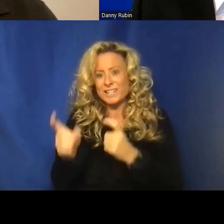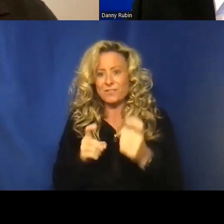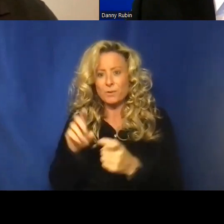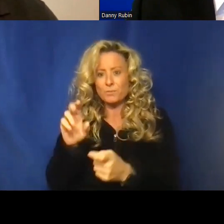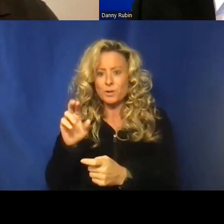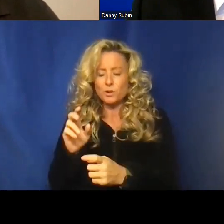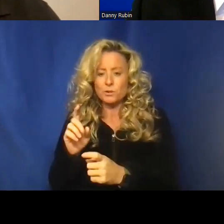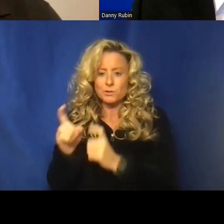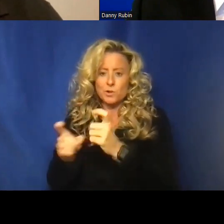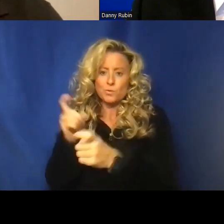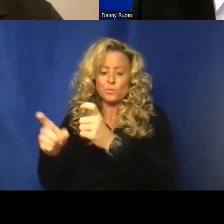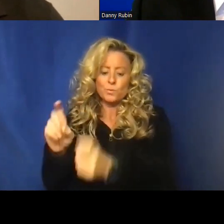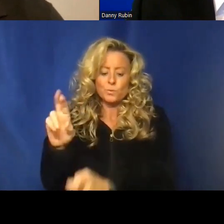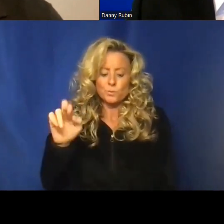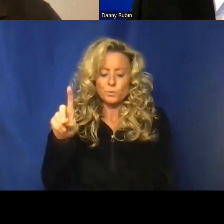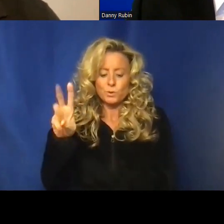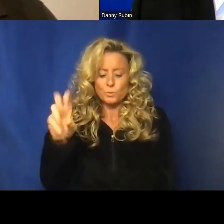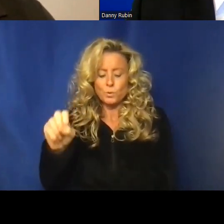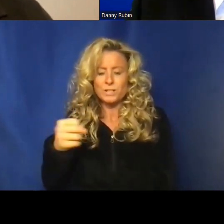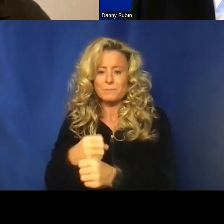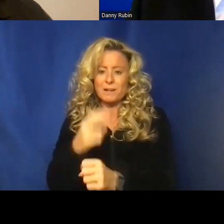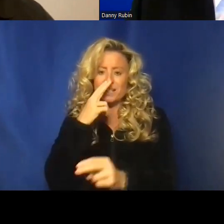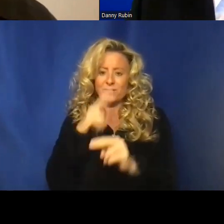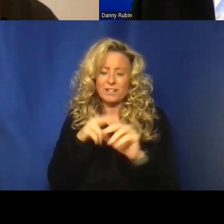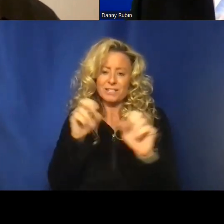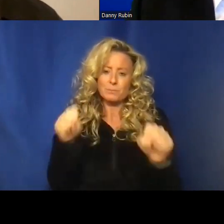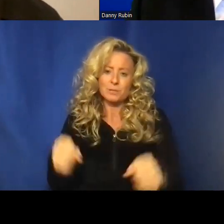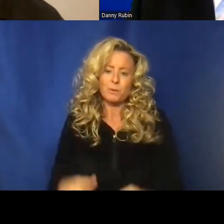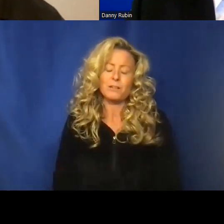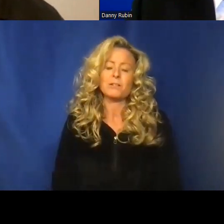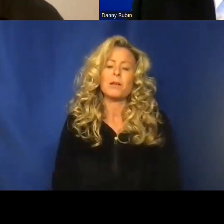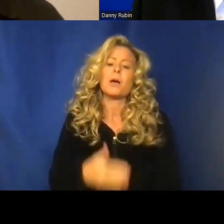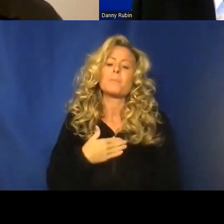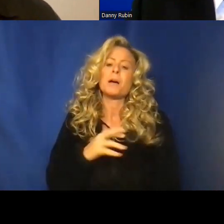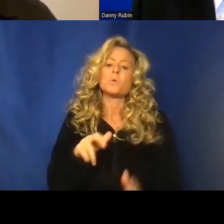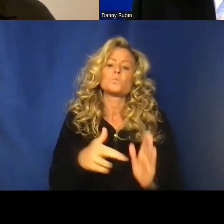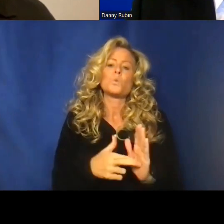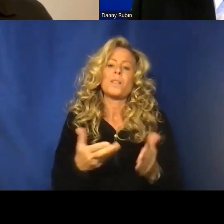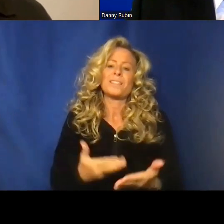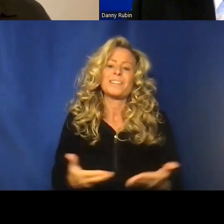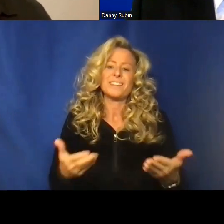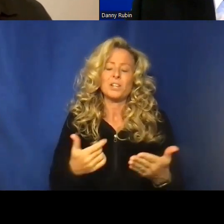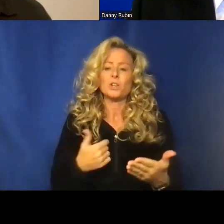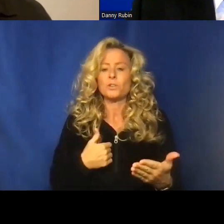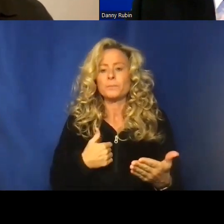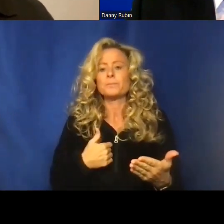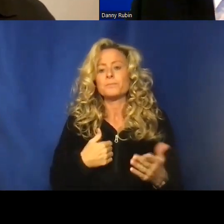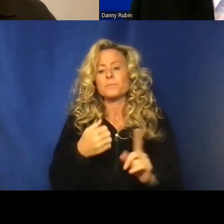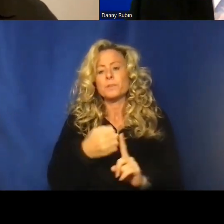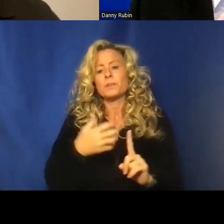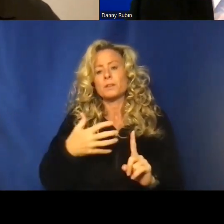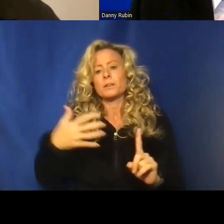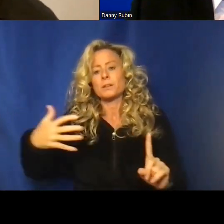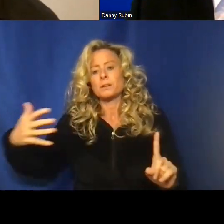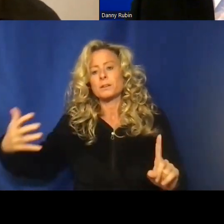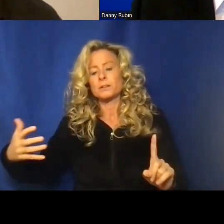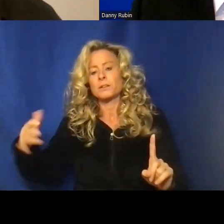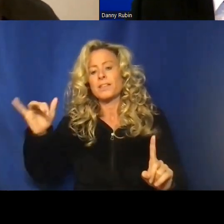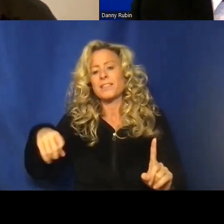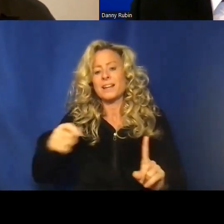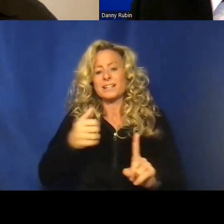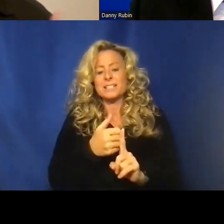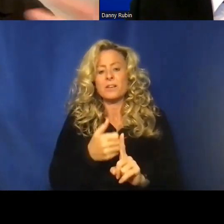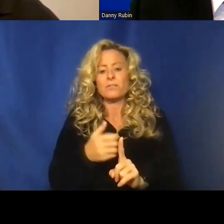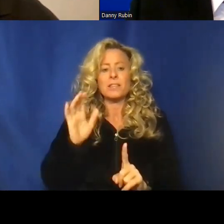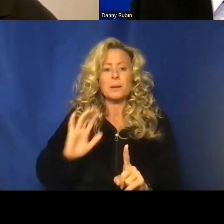and we try and make it as fun as possible. And so my role here, as by extension of my work that I've done in the past, is